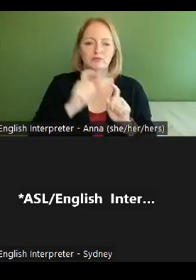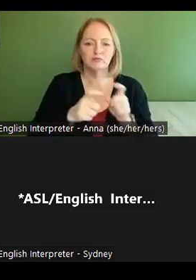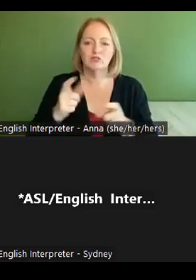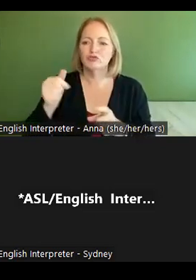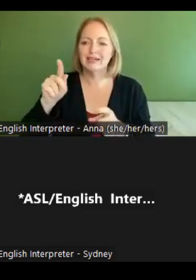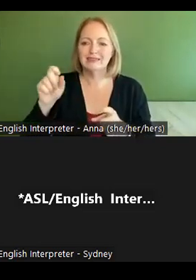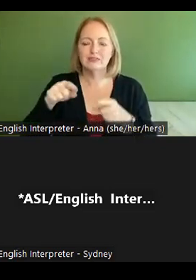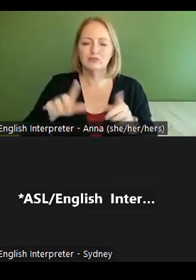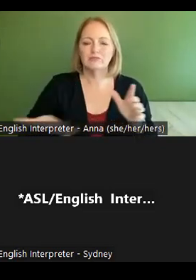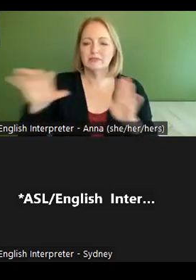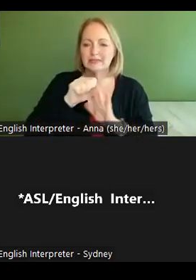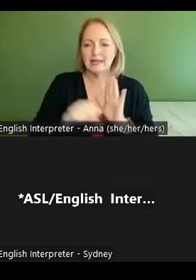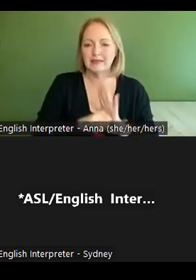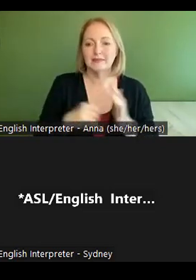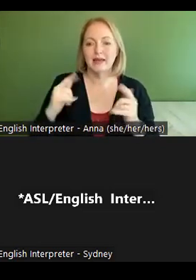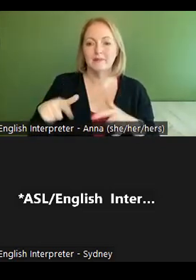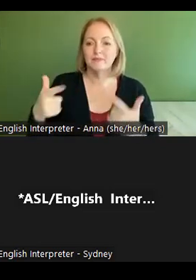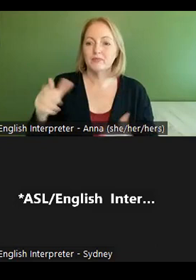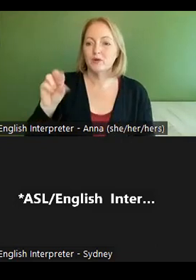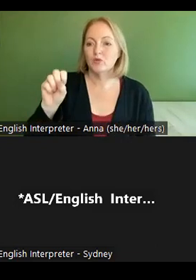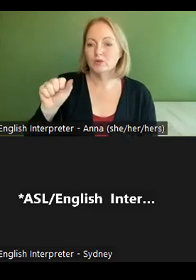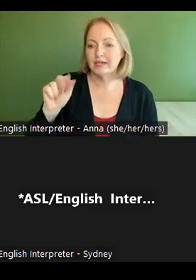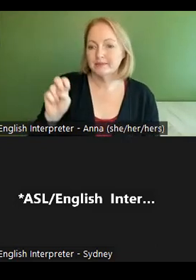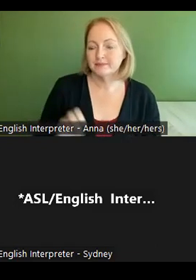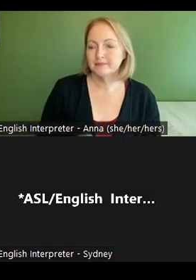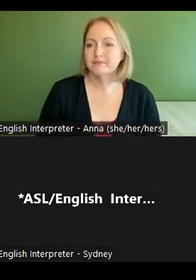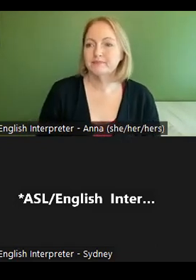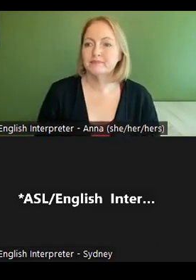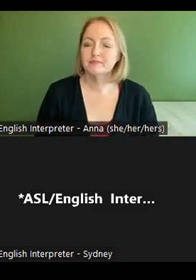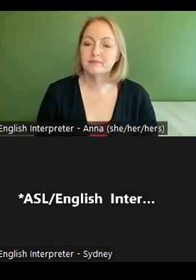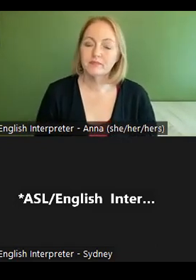state. Next, I'll pass it to Roseanne.